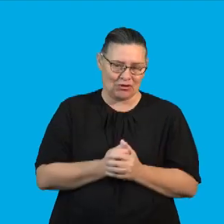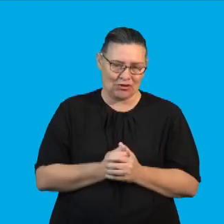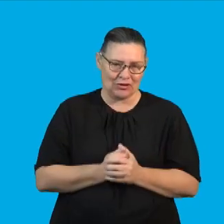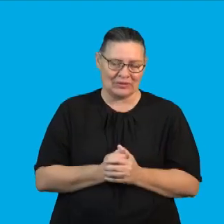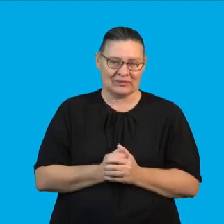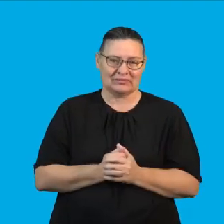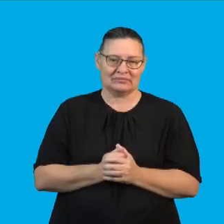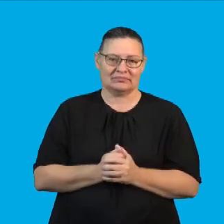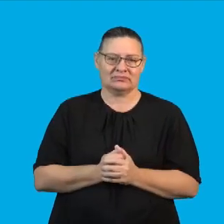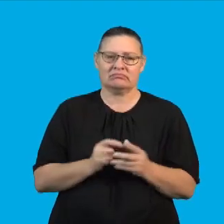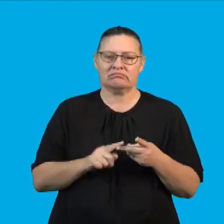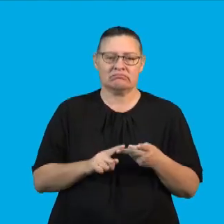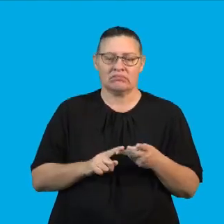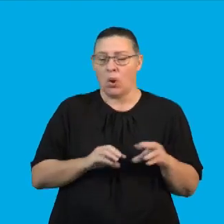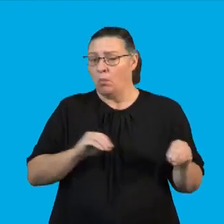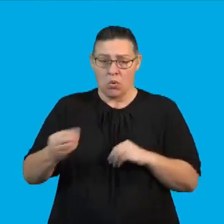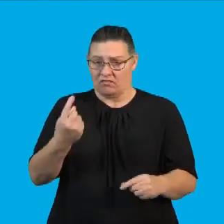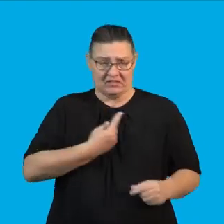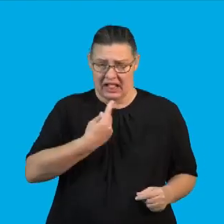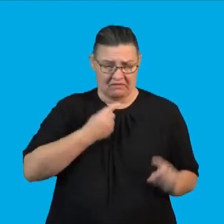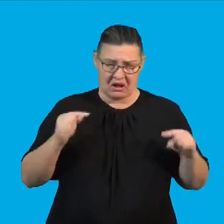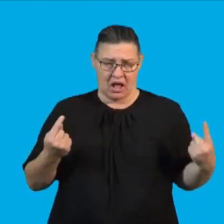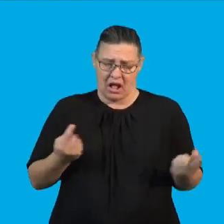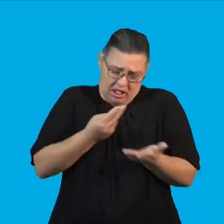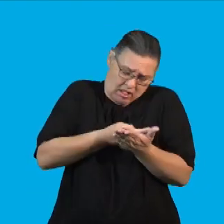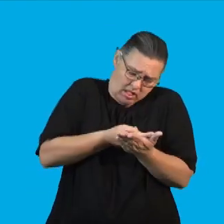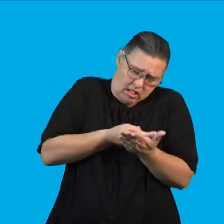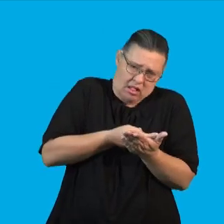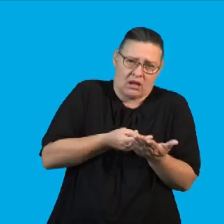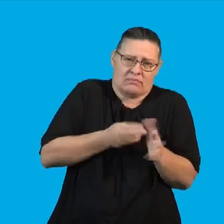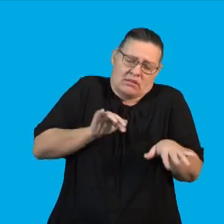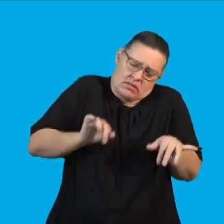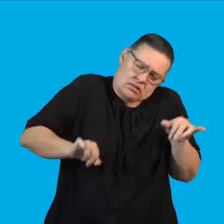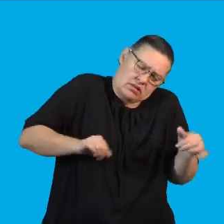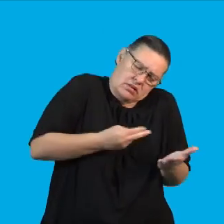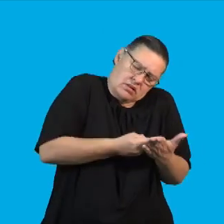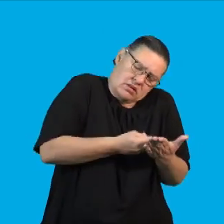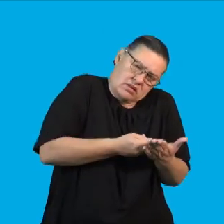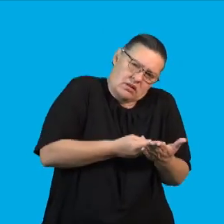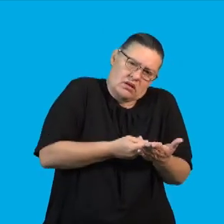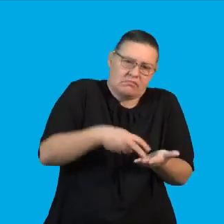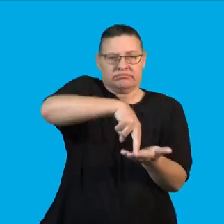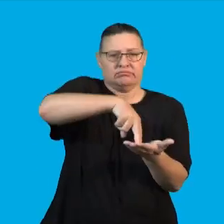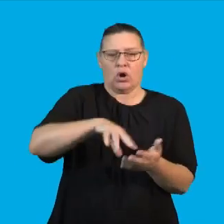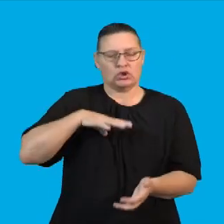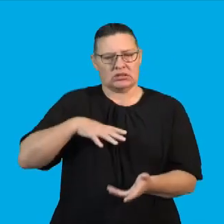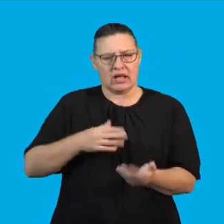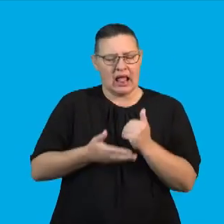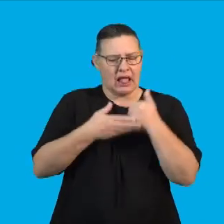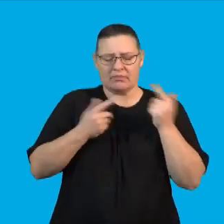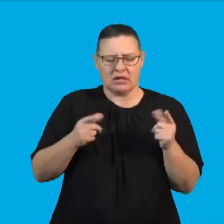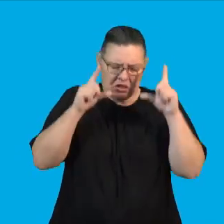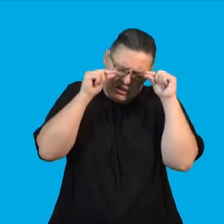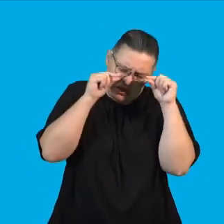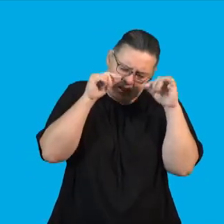altricial development, and they cannot move. You can see once they are hatched, they are